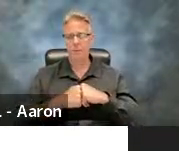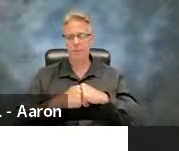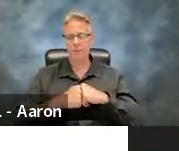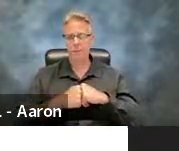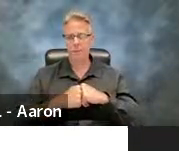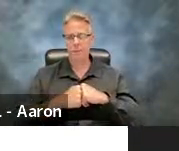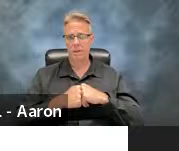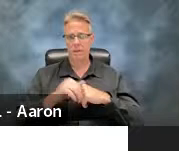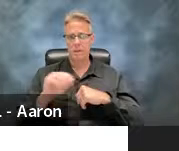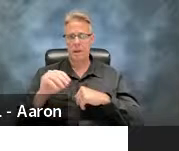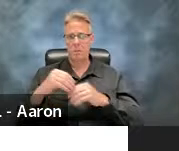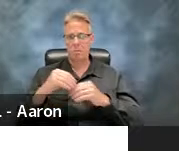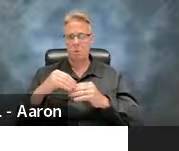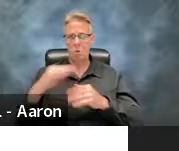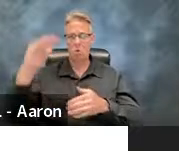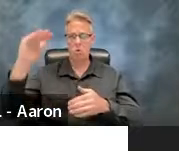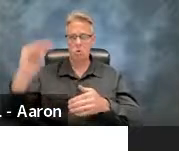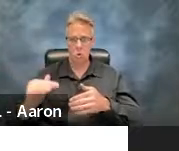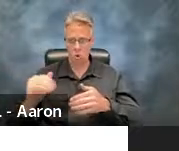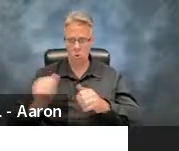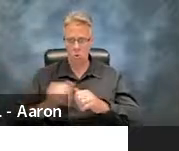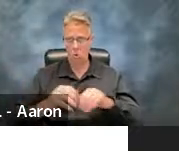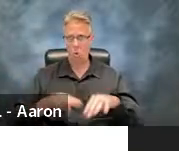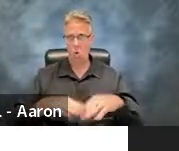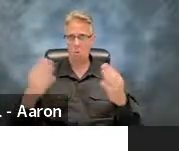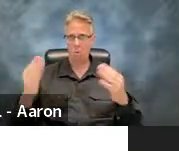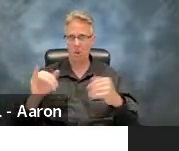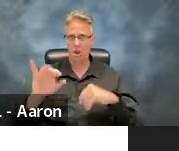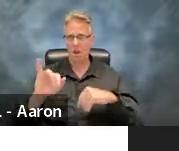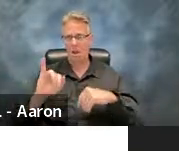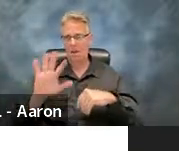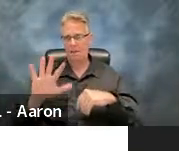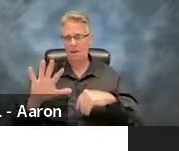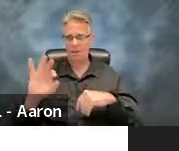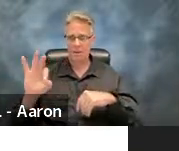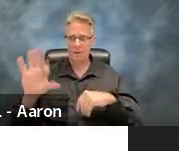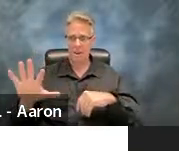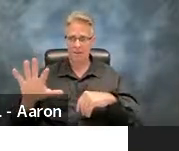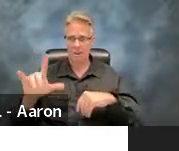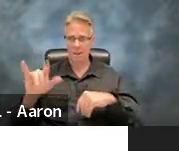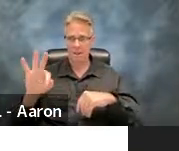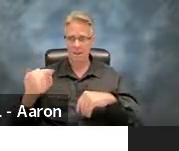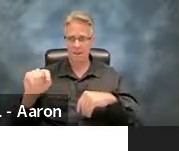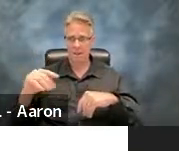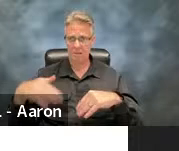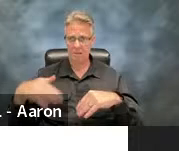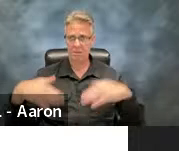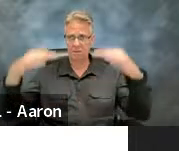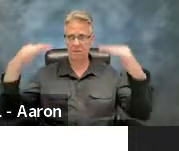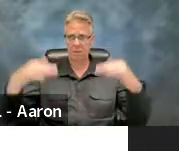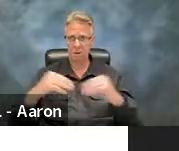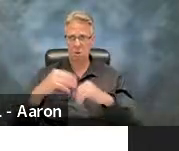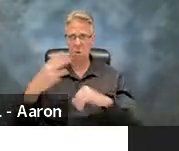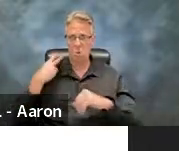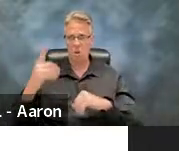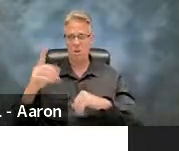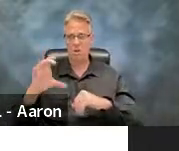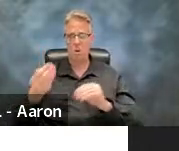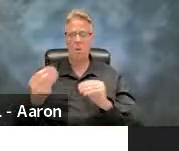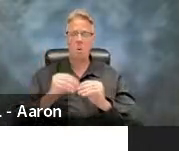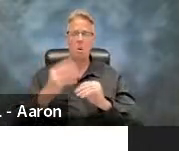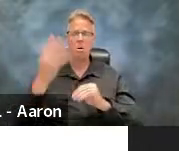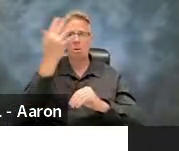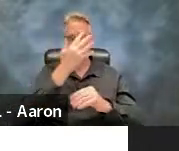a shorter bridge with an opening like the I-95 lift bridge in Washington, D.C. would be more aesthetic